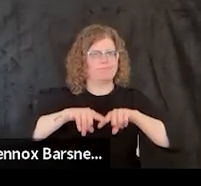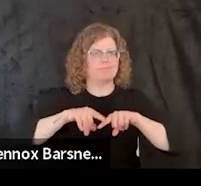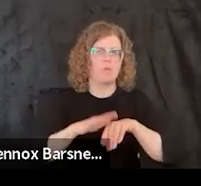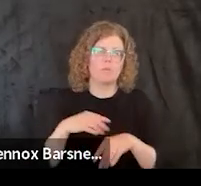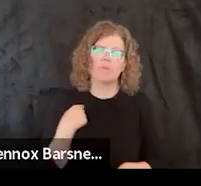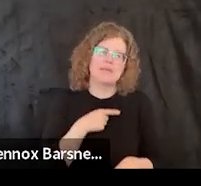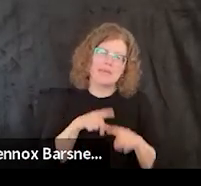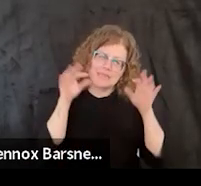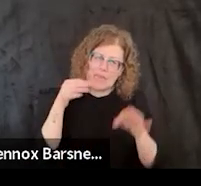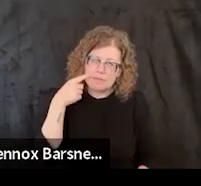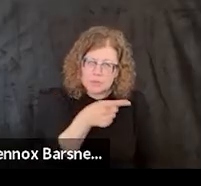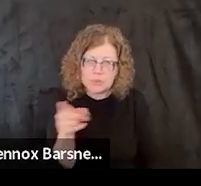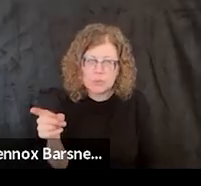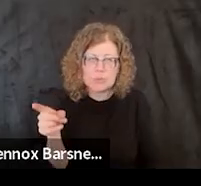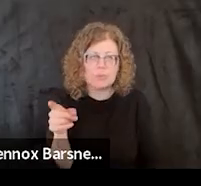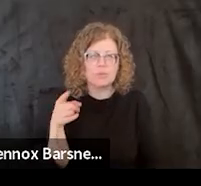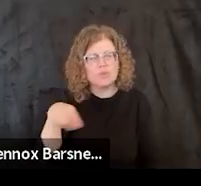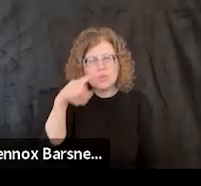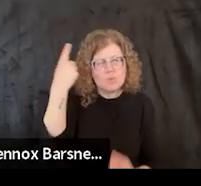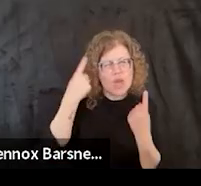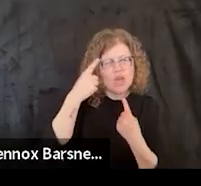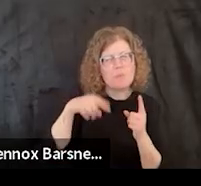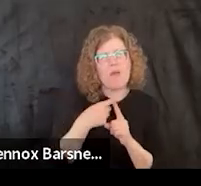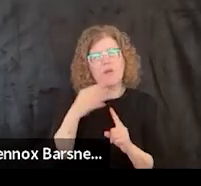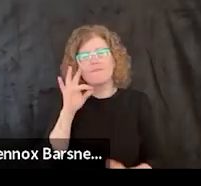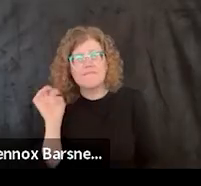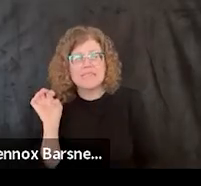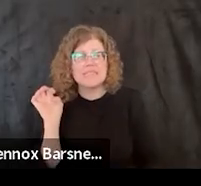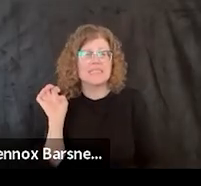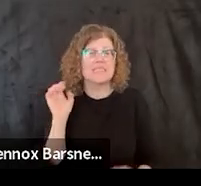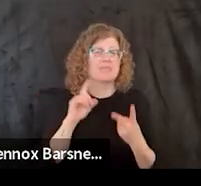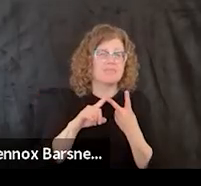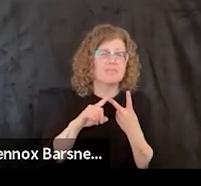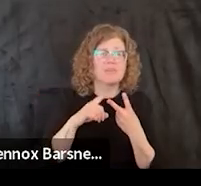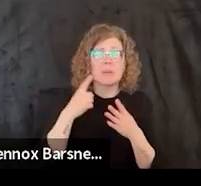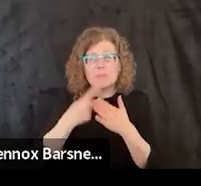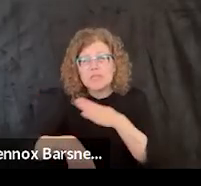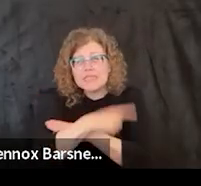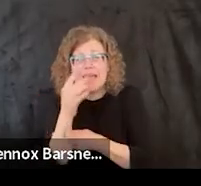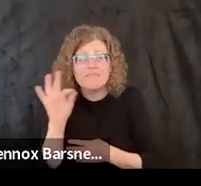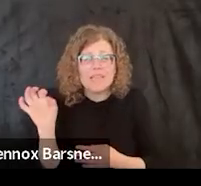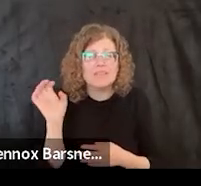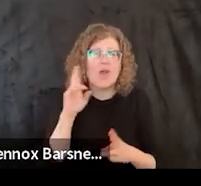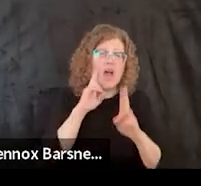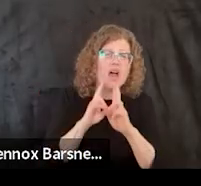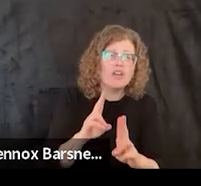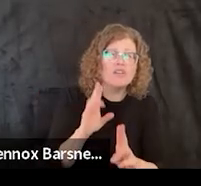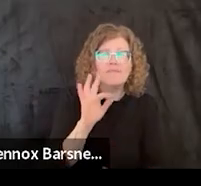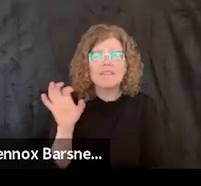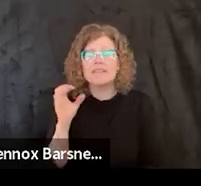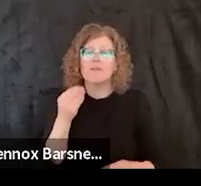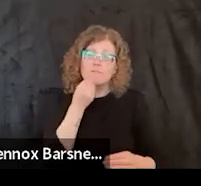fees, subsistence, per diems, or honorariums, please read our super